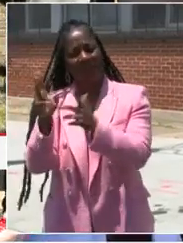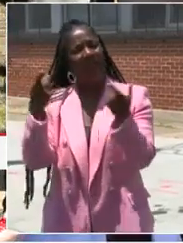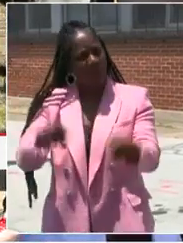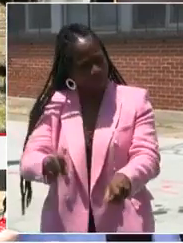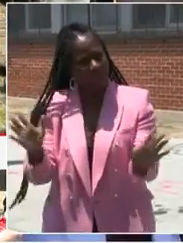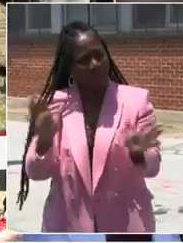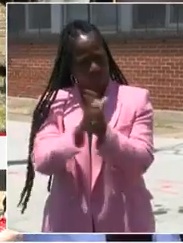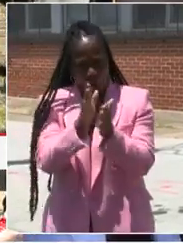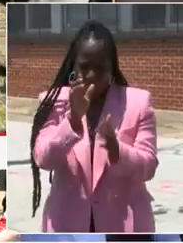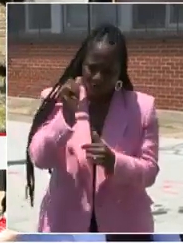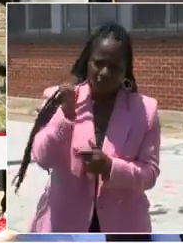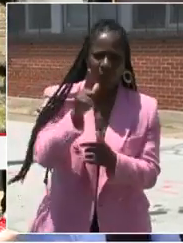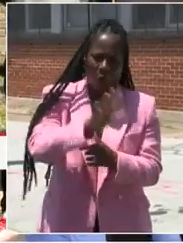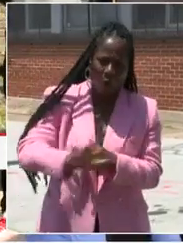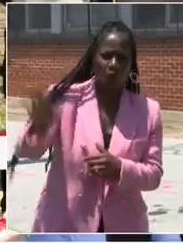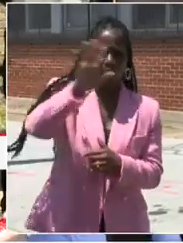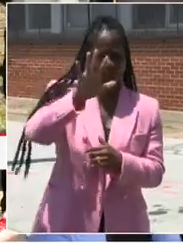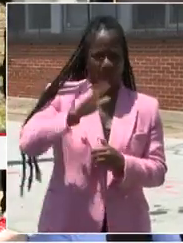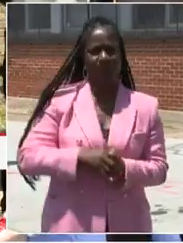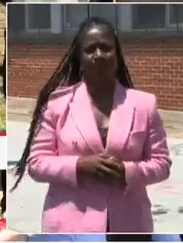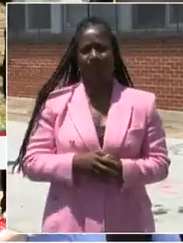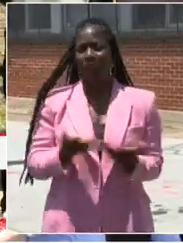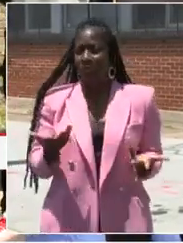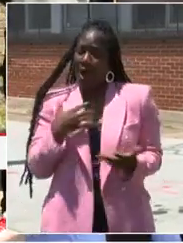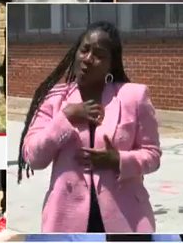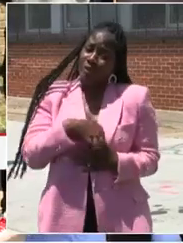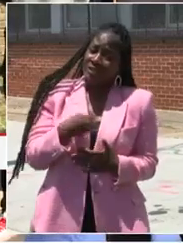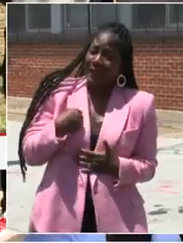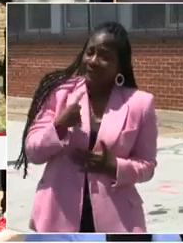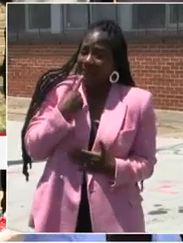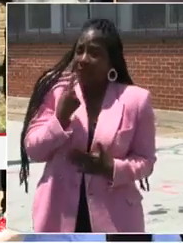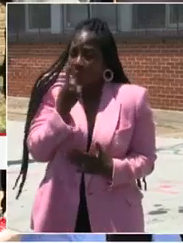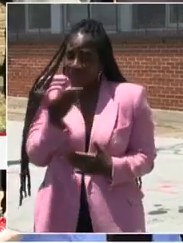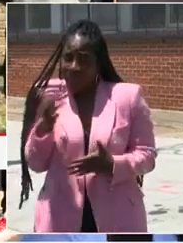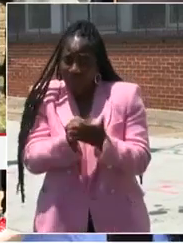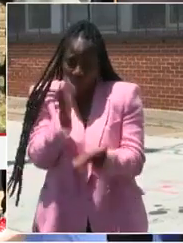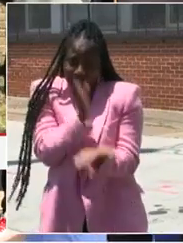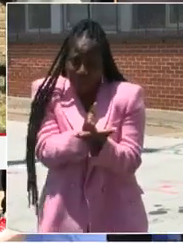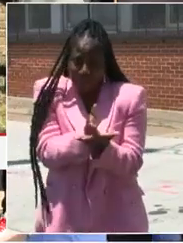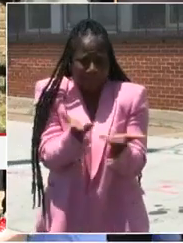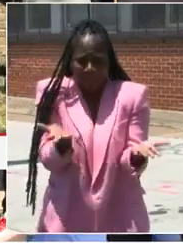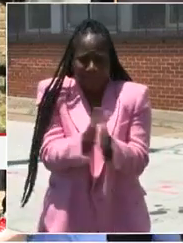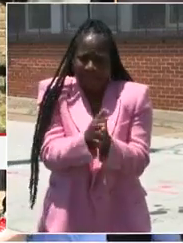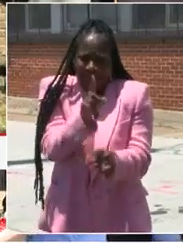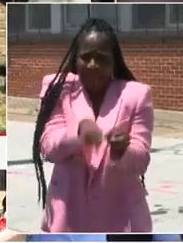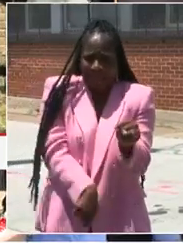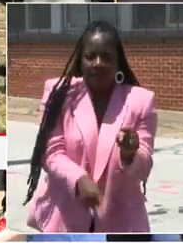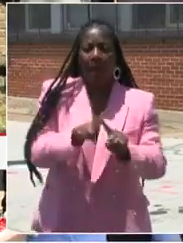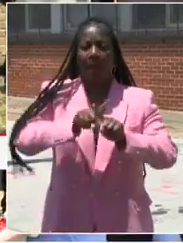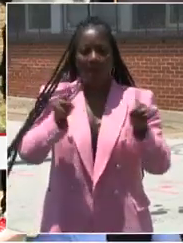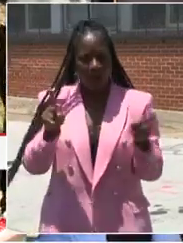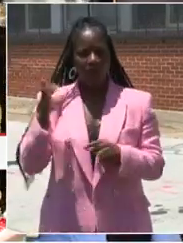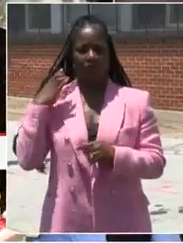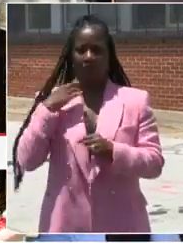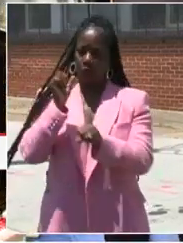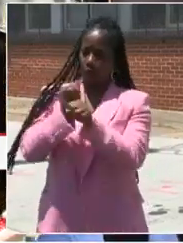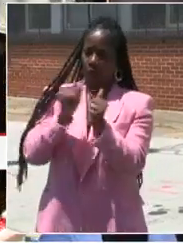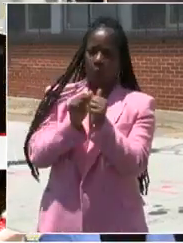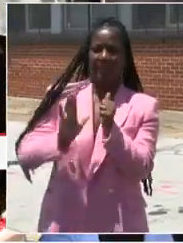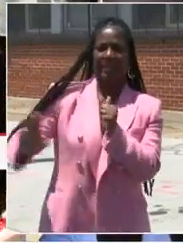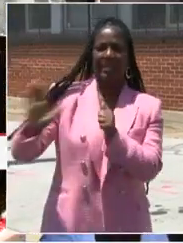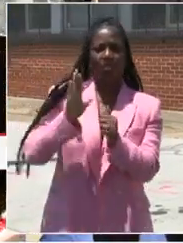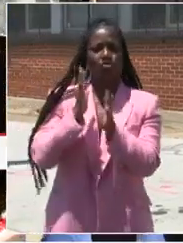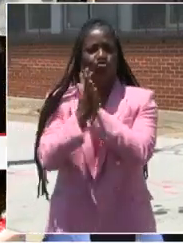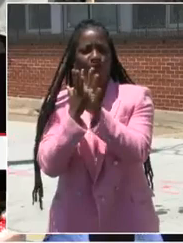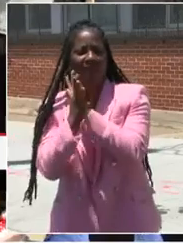So I wish I could say that there's one thing that would stop it, but the chief is working with his